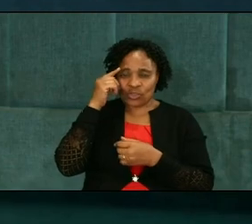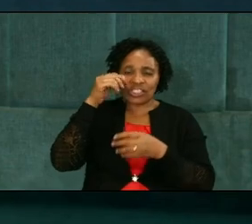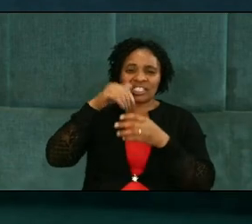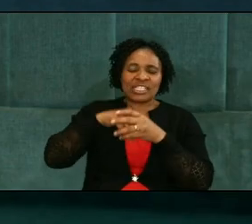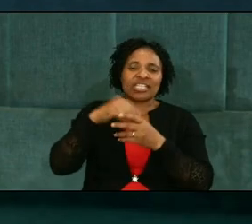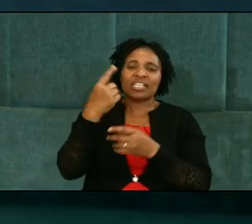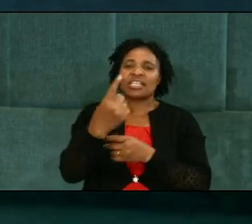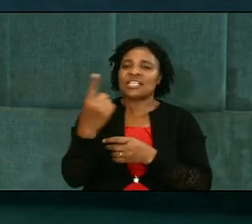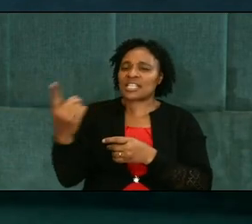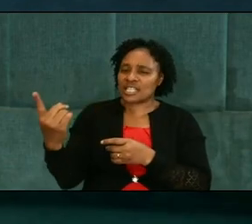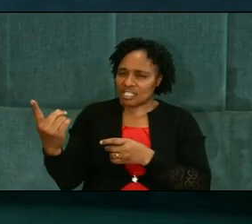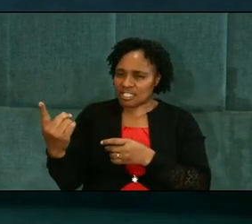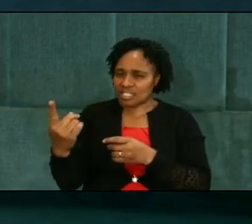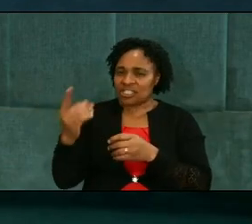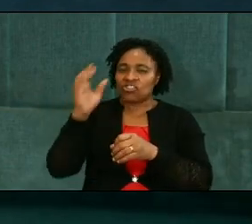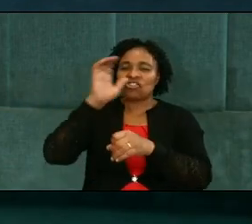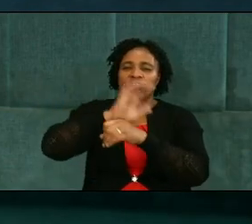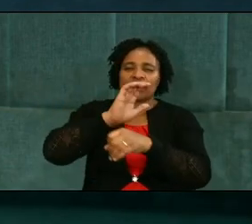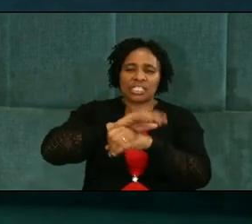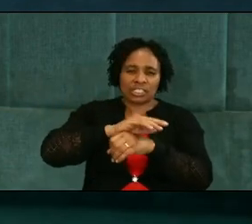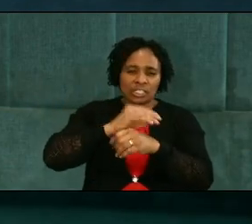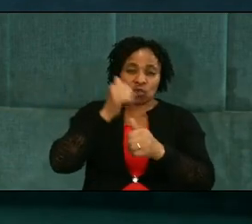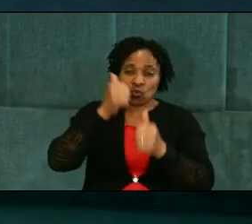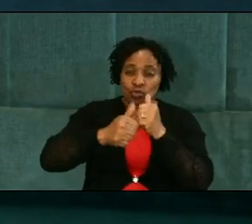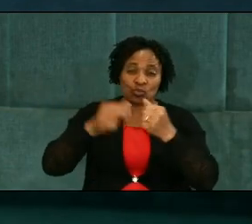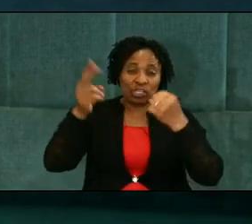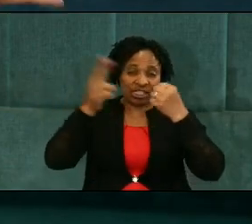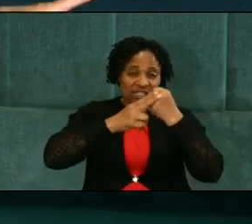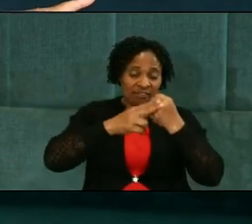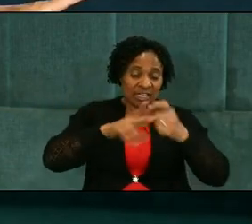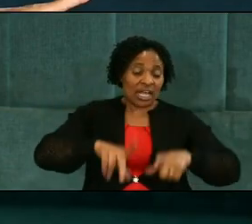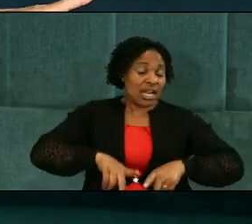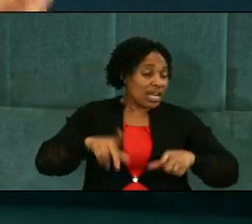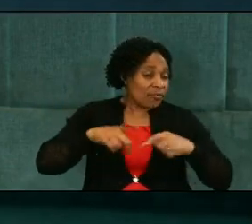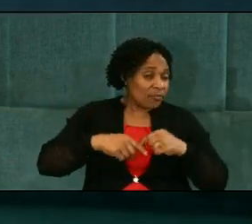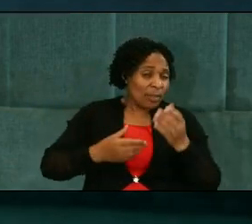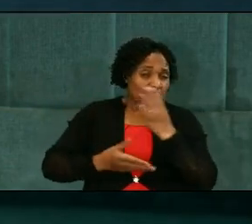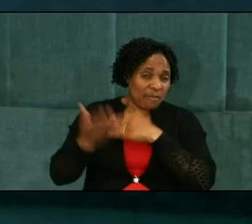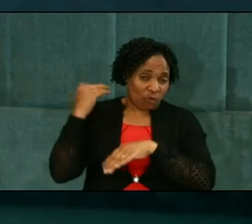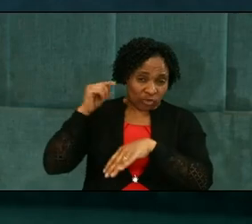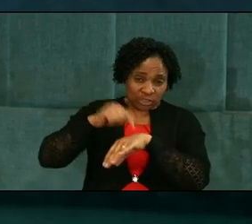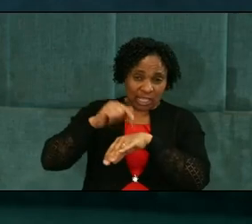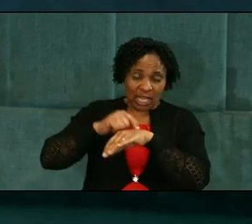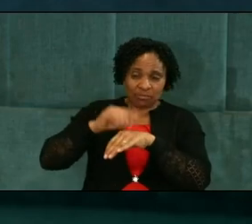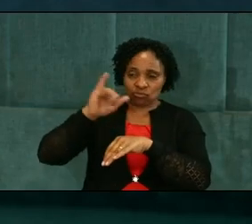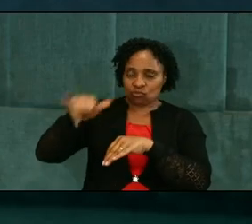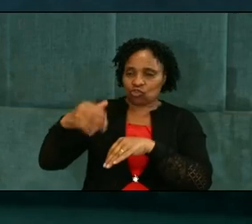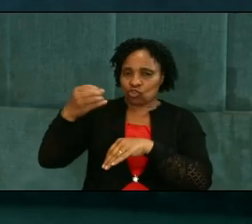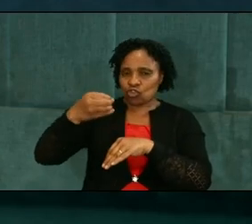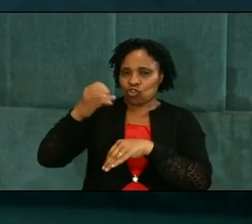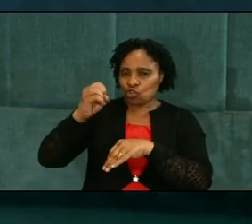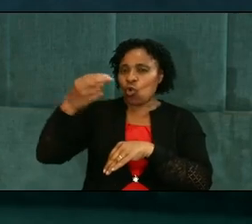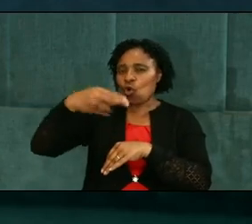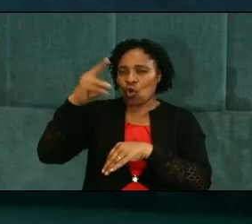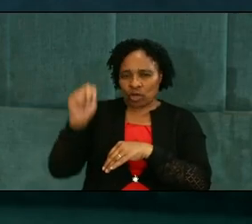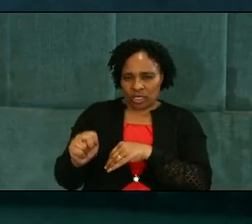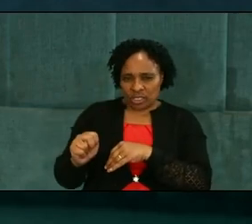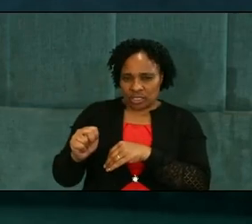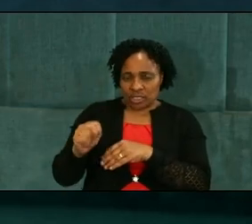of these seven churches that existed at the time when John was on the Isle of Patmos,